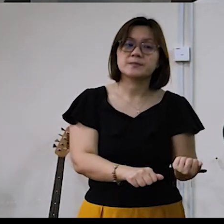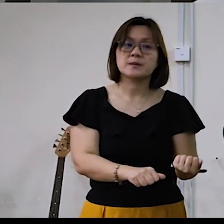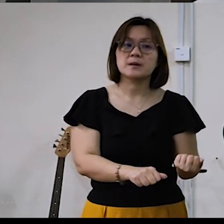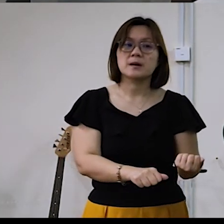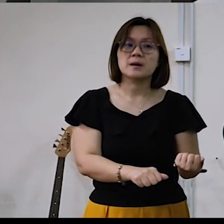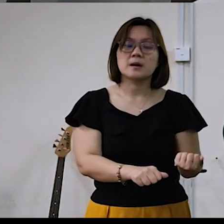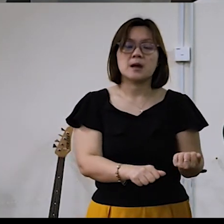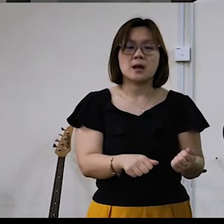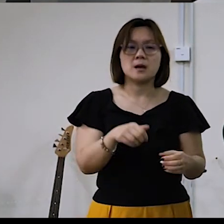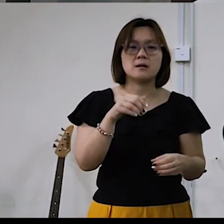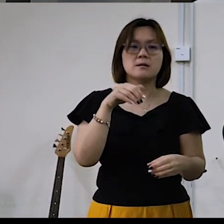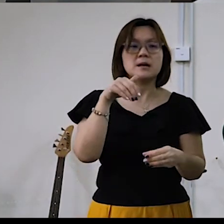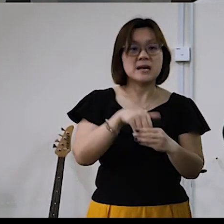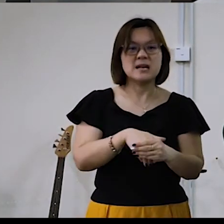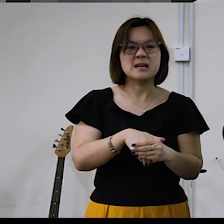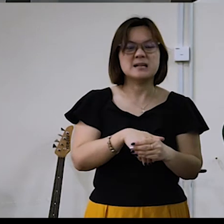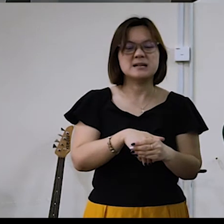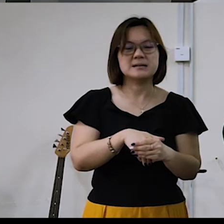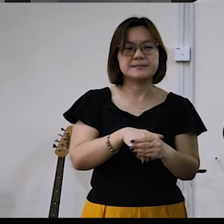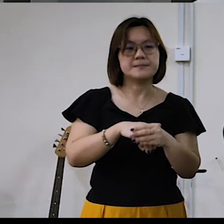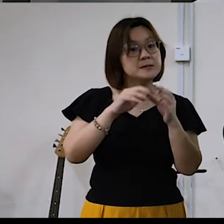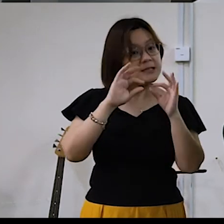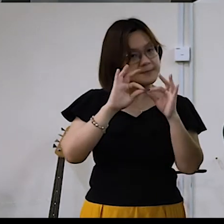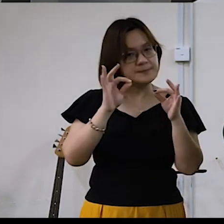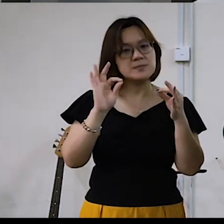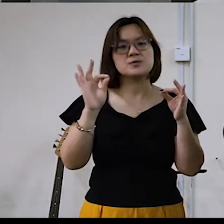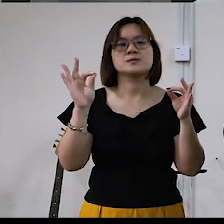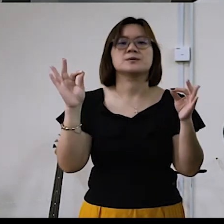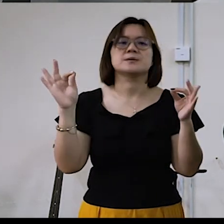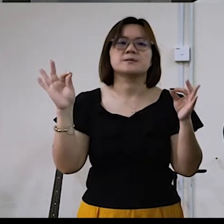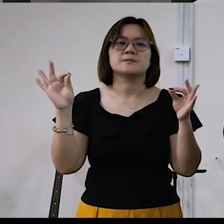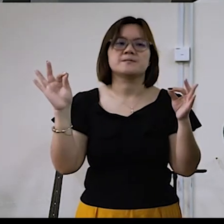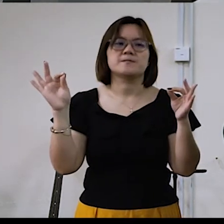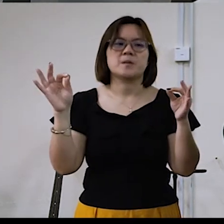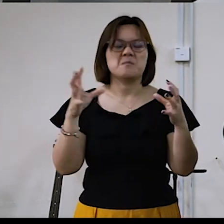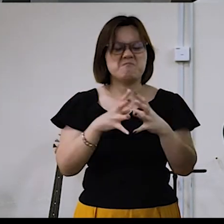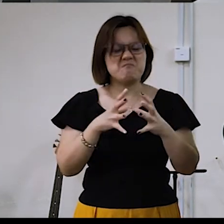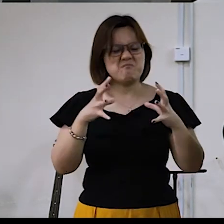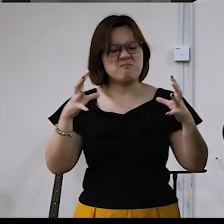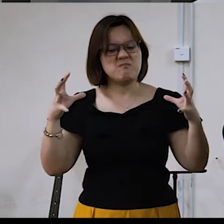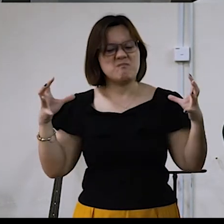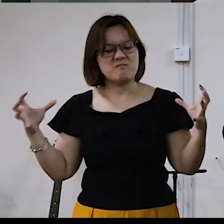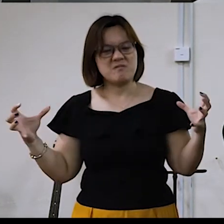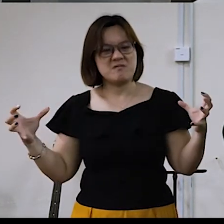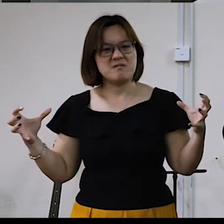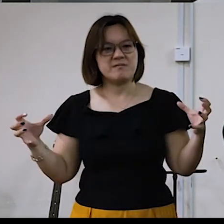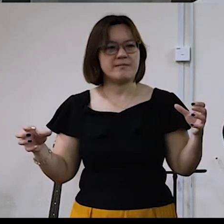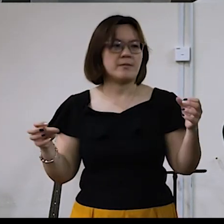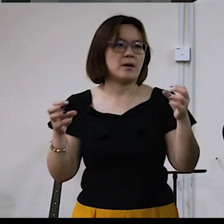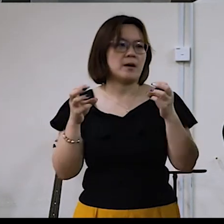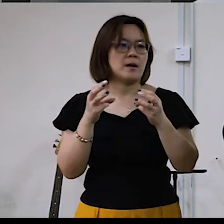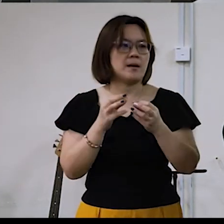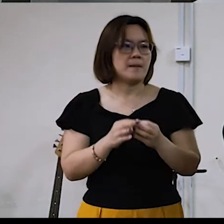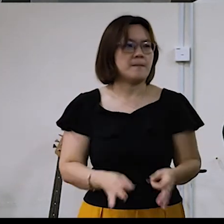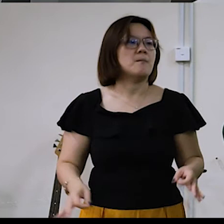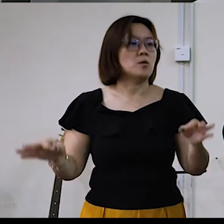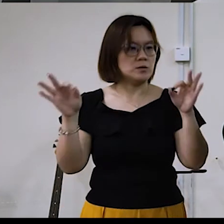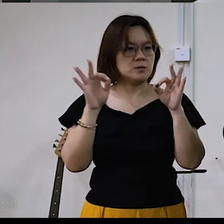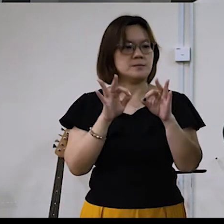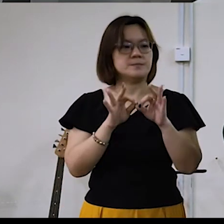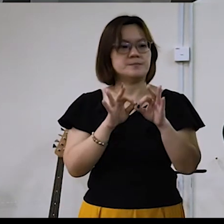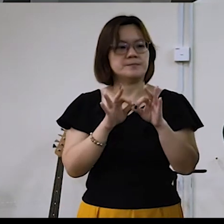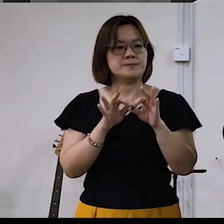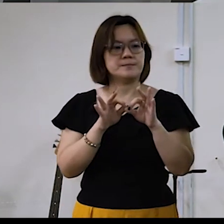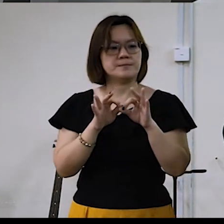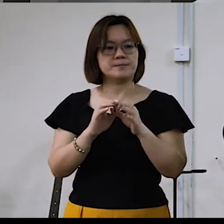I'm going to give you like a breakdown here on the difference between water baptism and